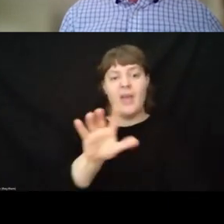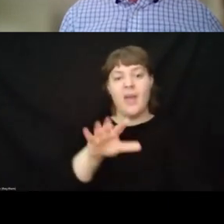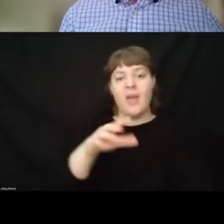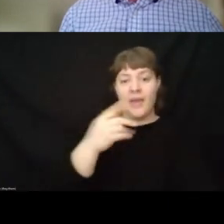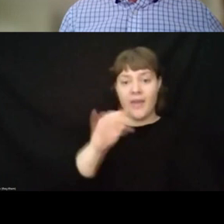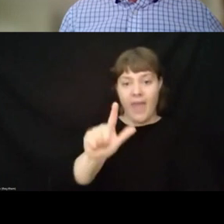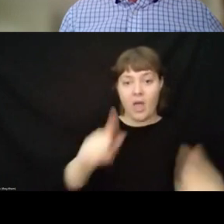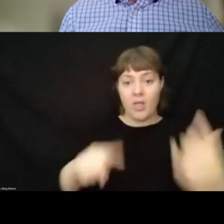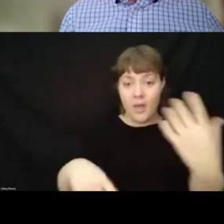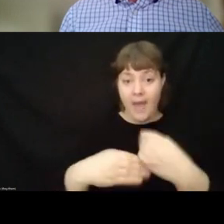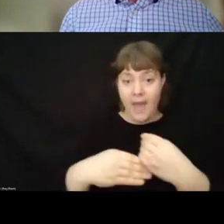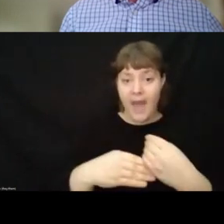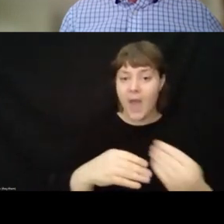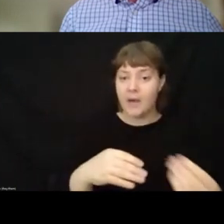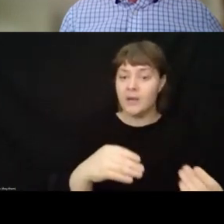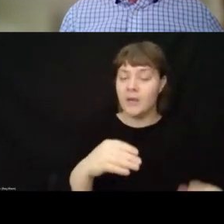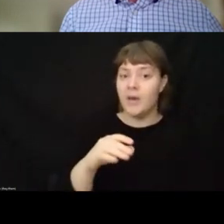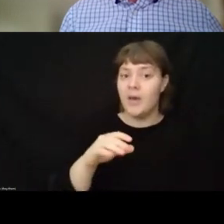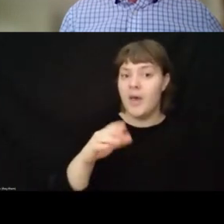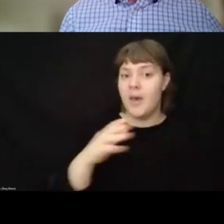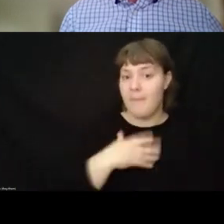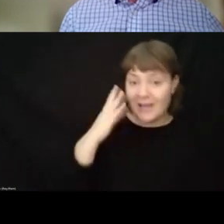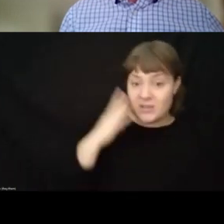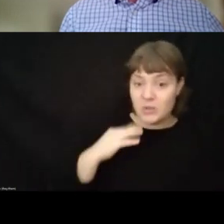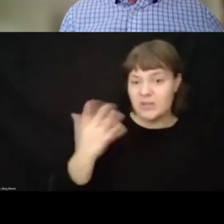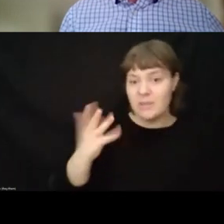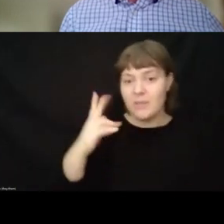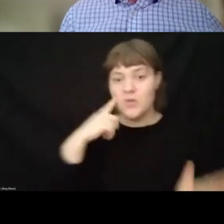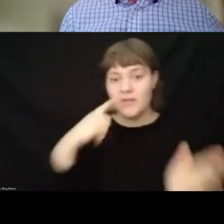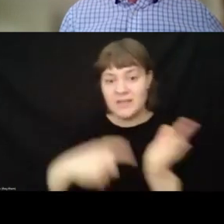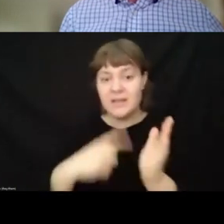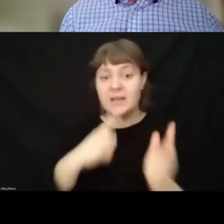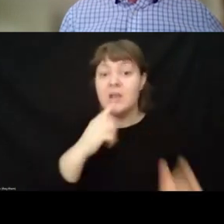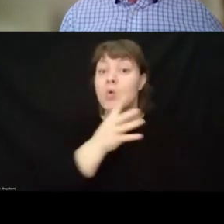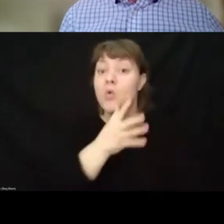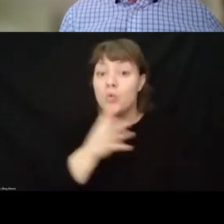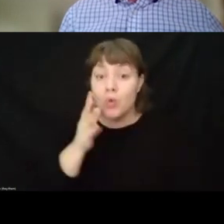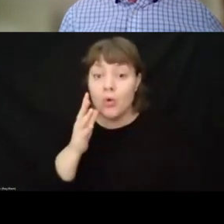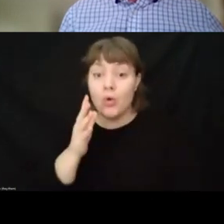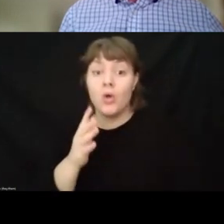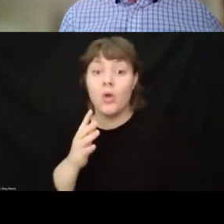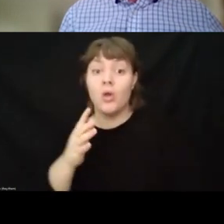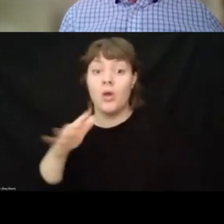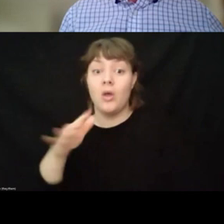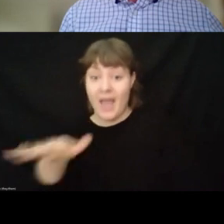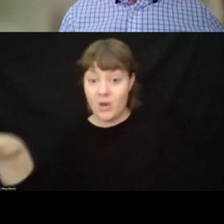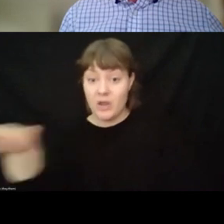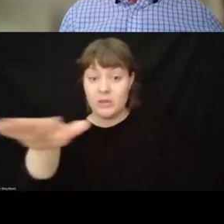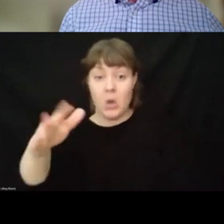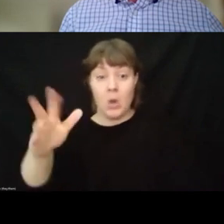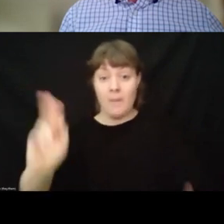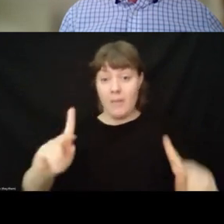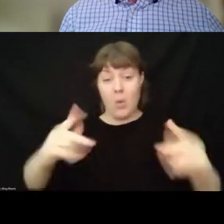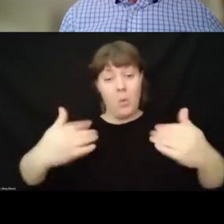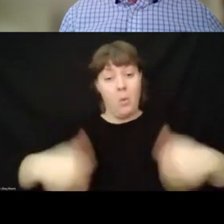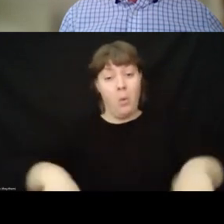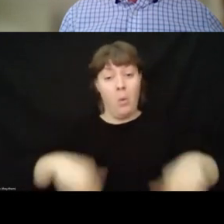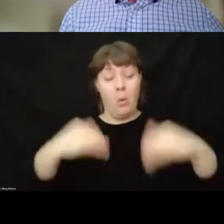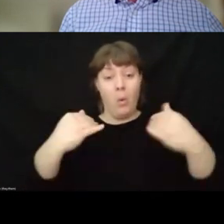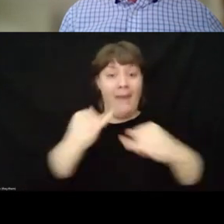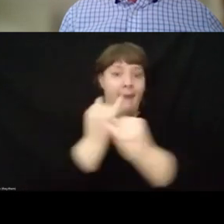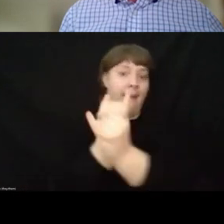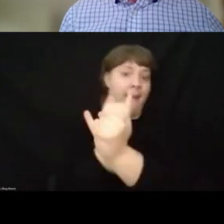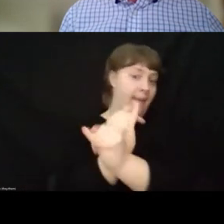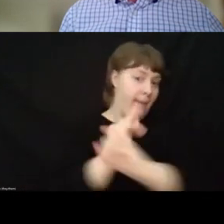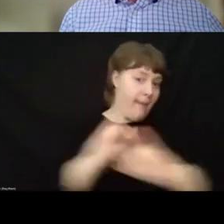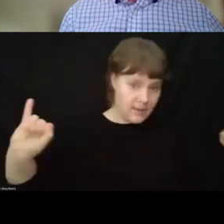and maybe you've seen this too, again, in the rural areas, people are fiercely independent. And so